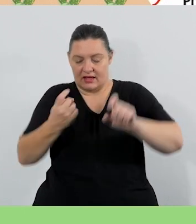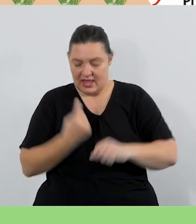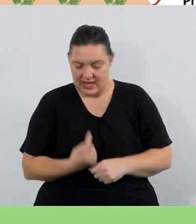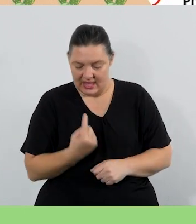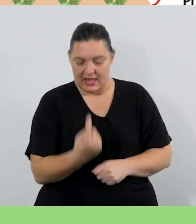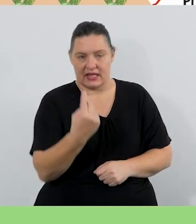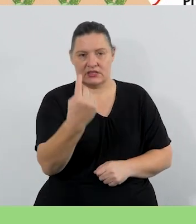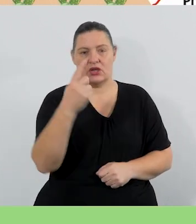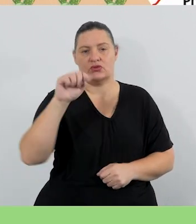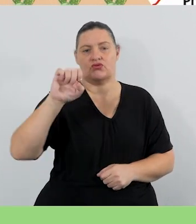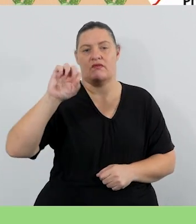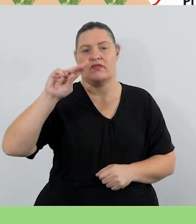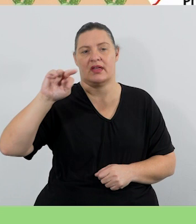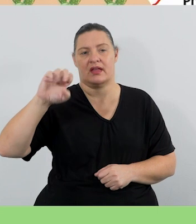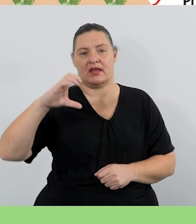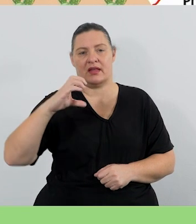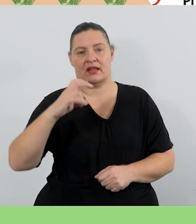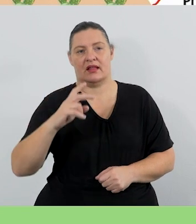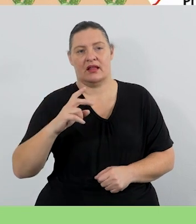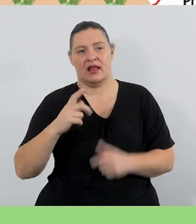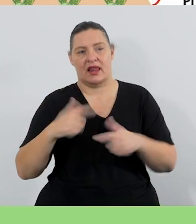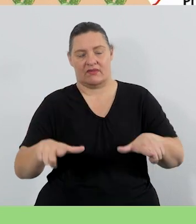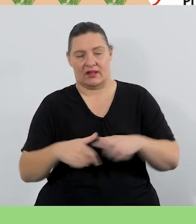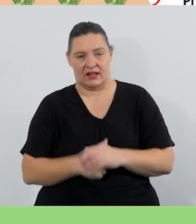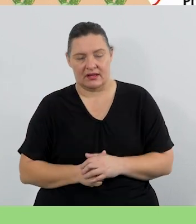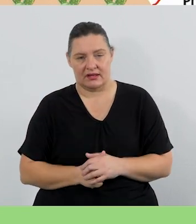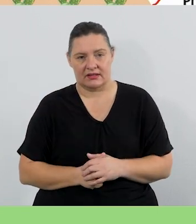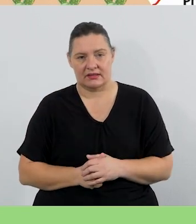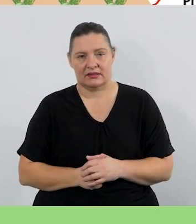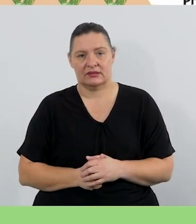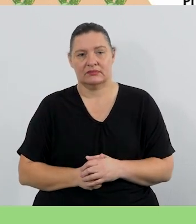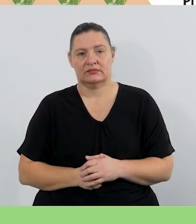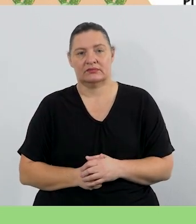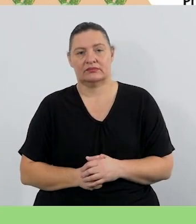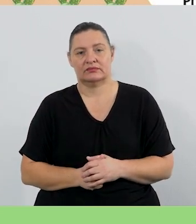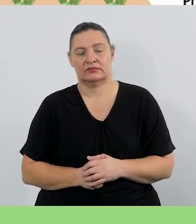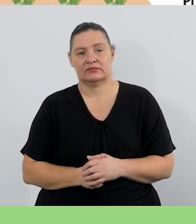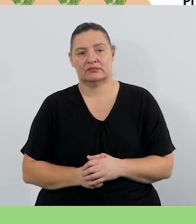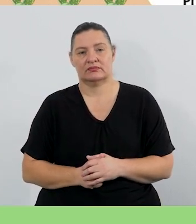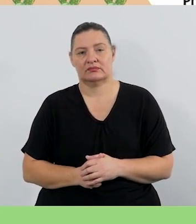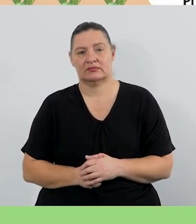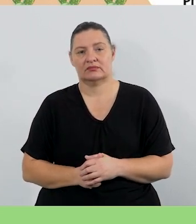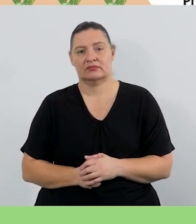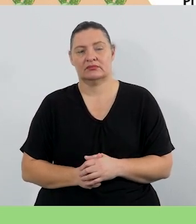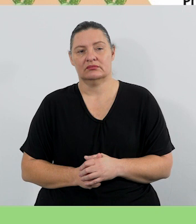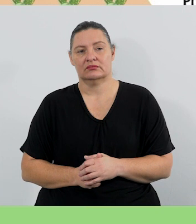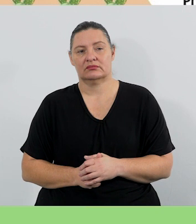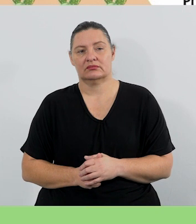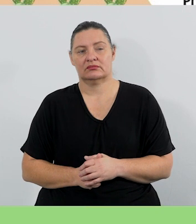level. This is a trophic level. Let me just erase these lines.